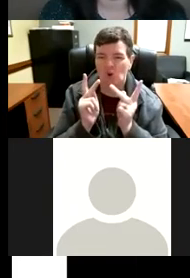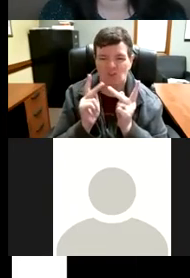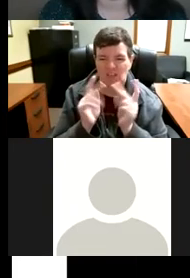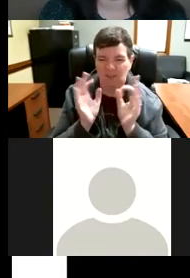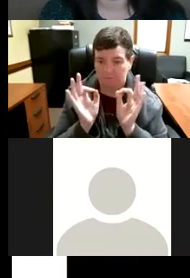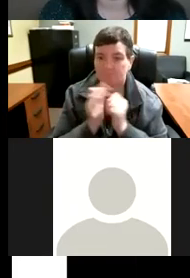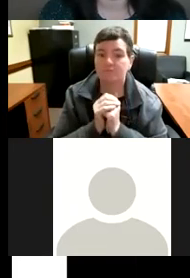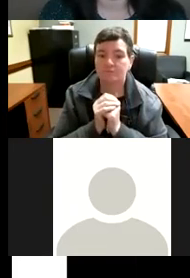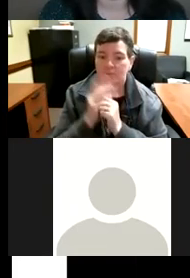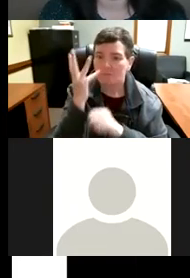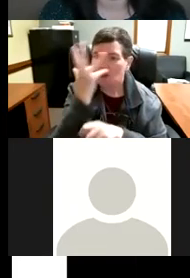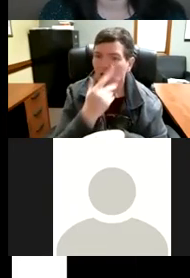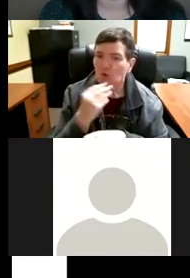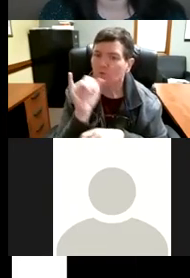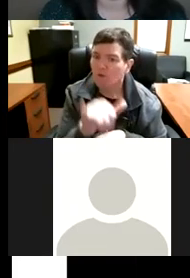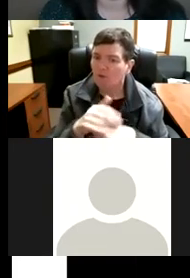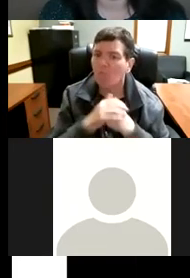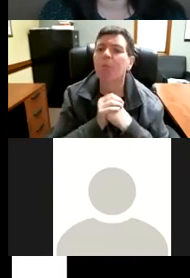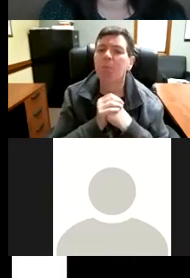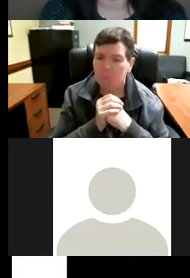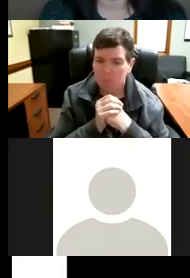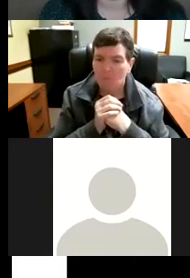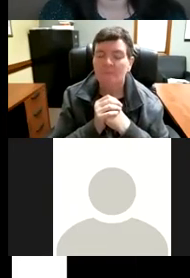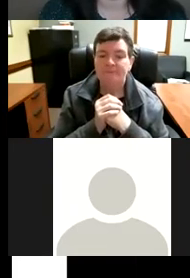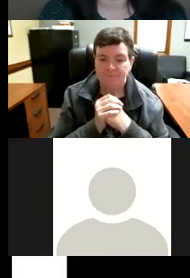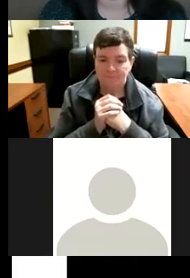Perfect. That's beautiful.